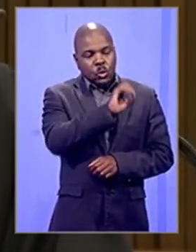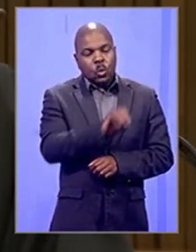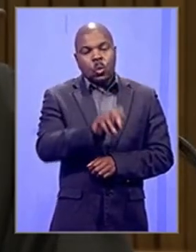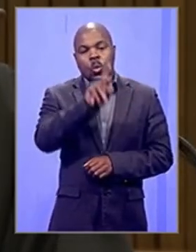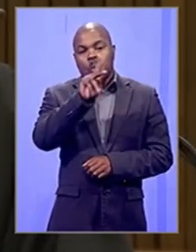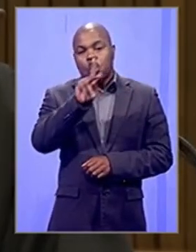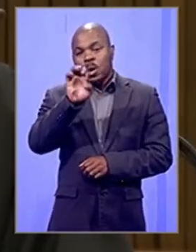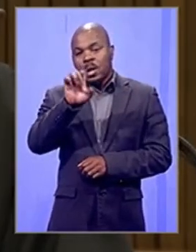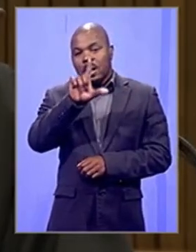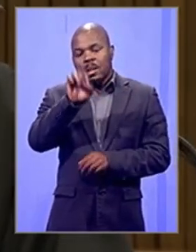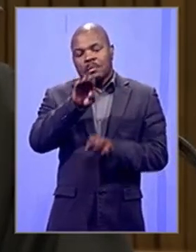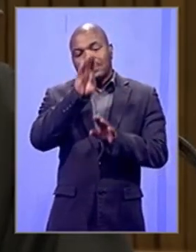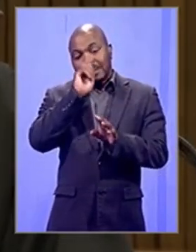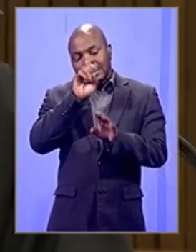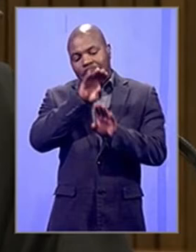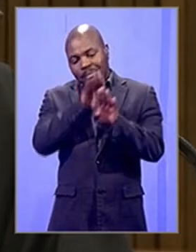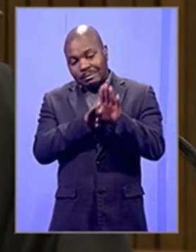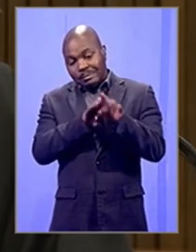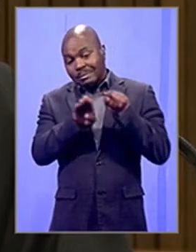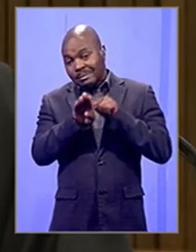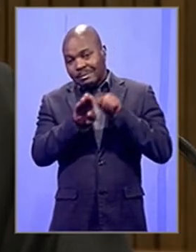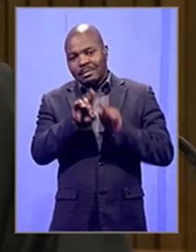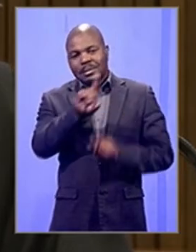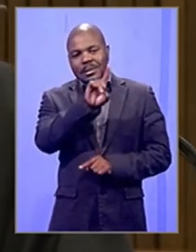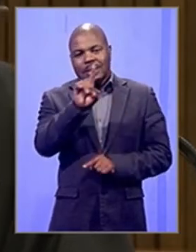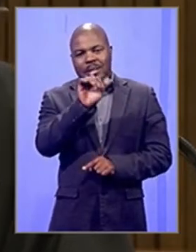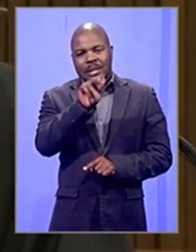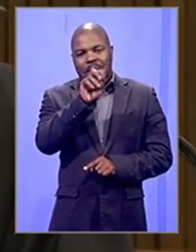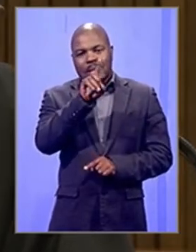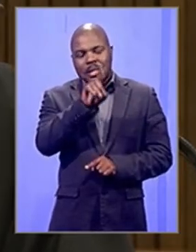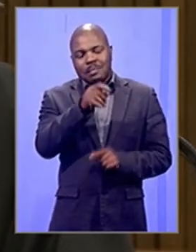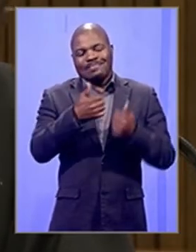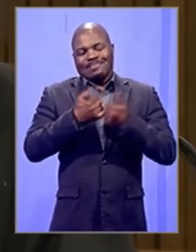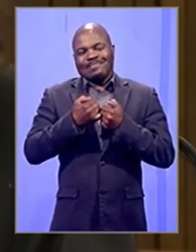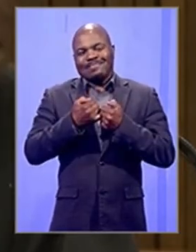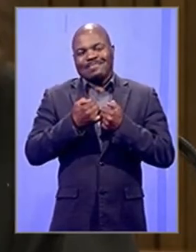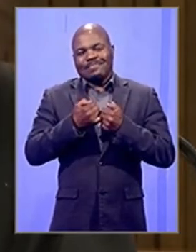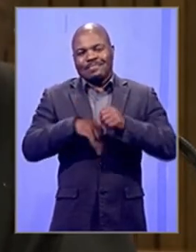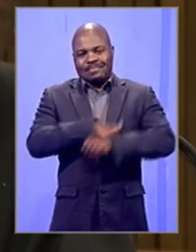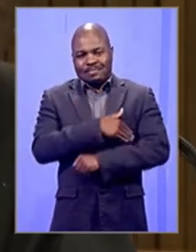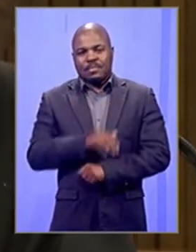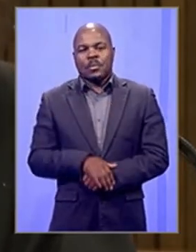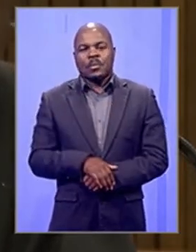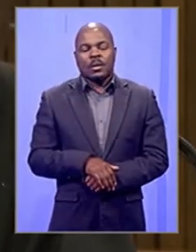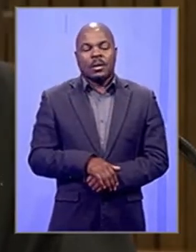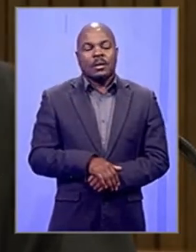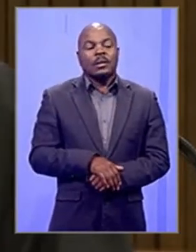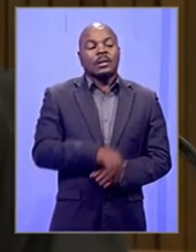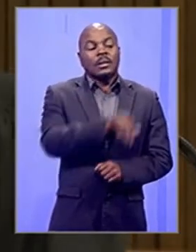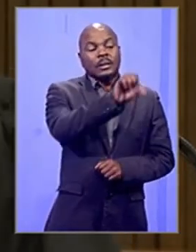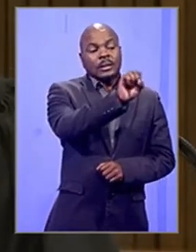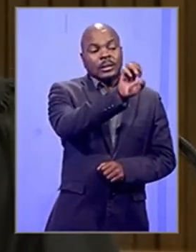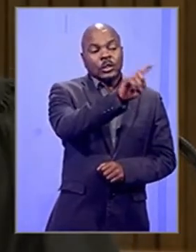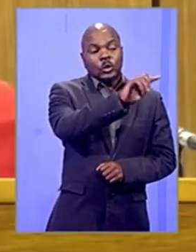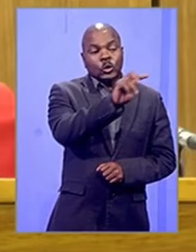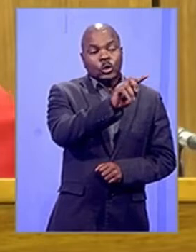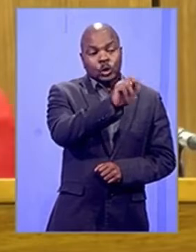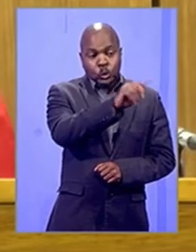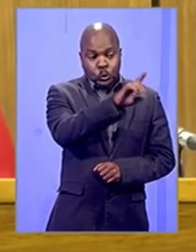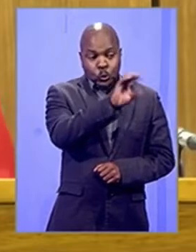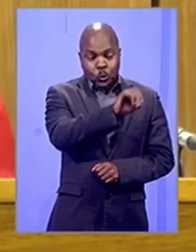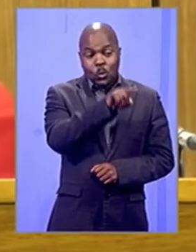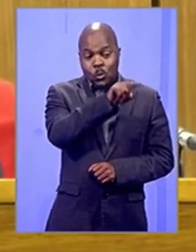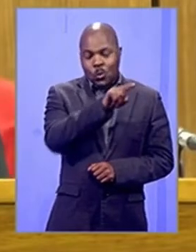Zandi. Senzo had a relationship with Zandi as well as Kelly at the same